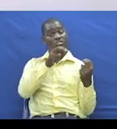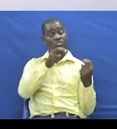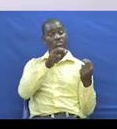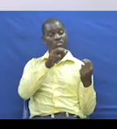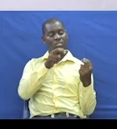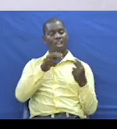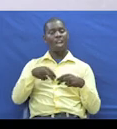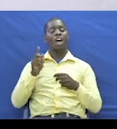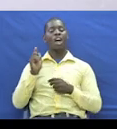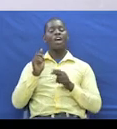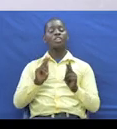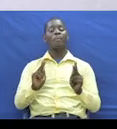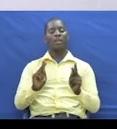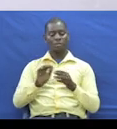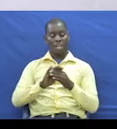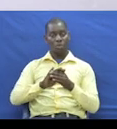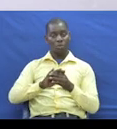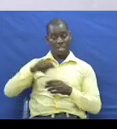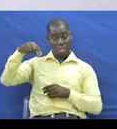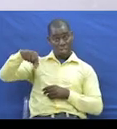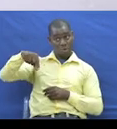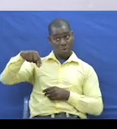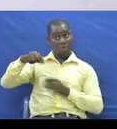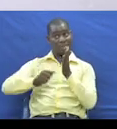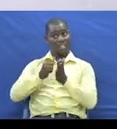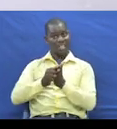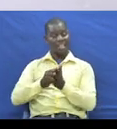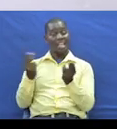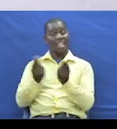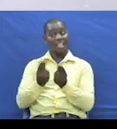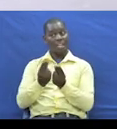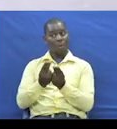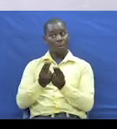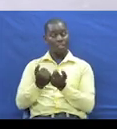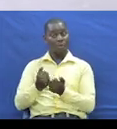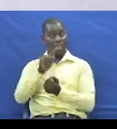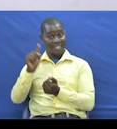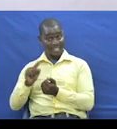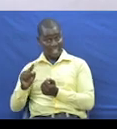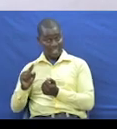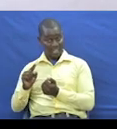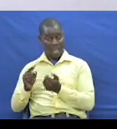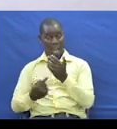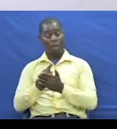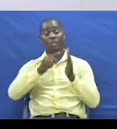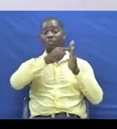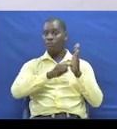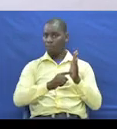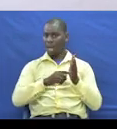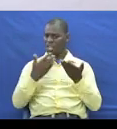charge, normally we denote it by capital letter Q, that is equals to ZE according to the formula we are